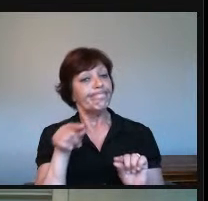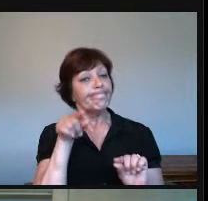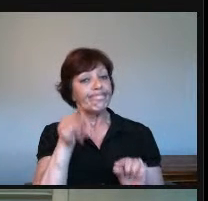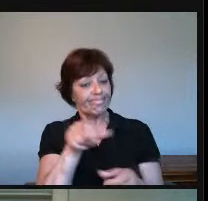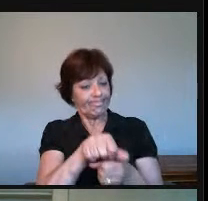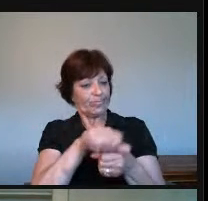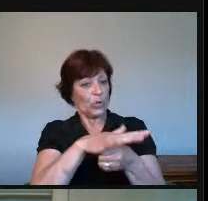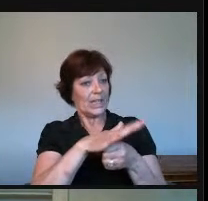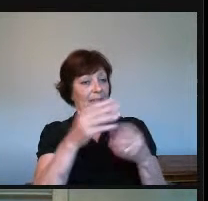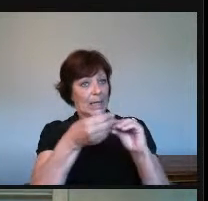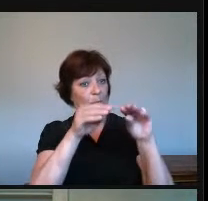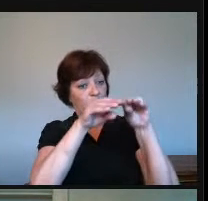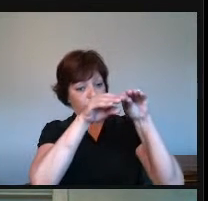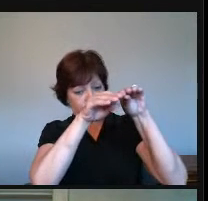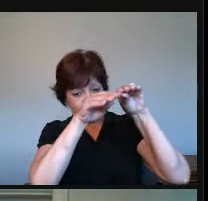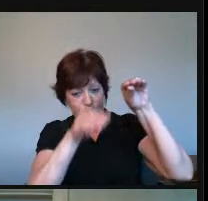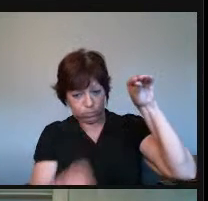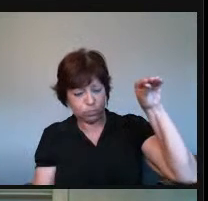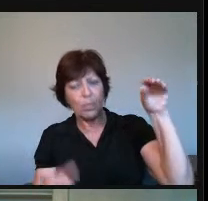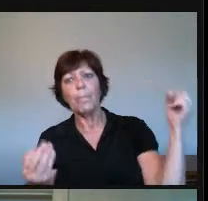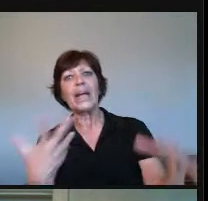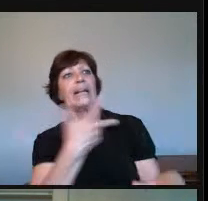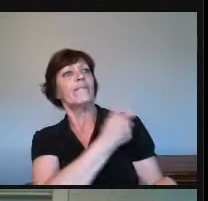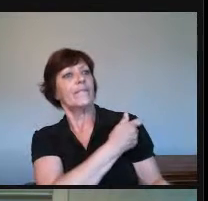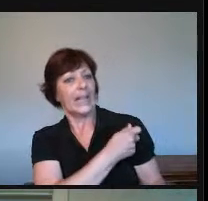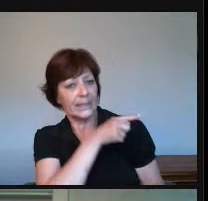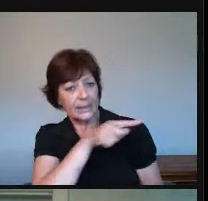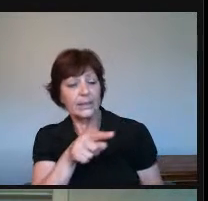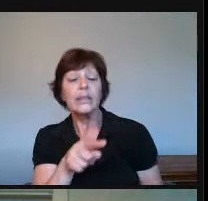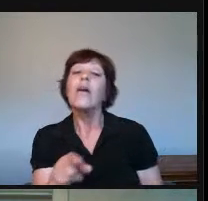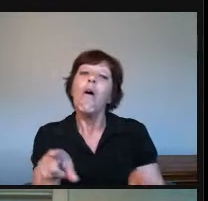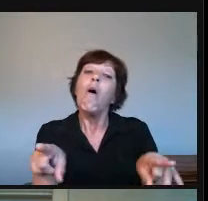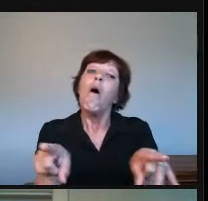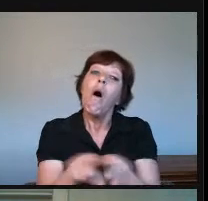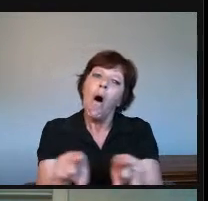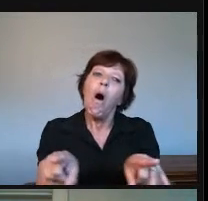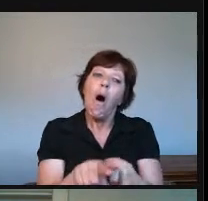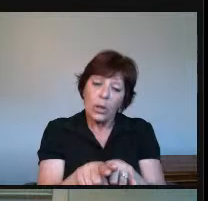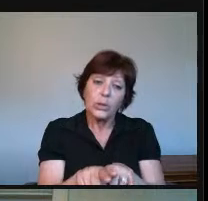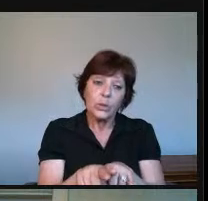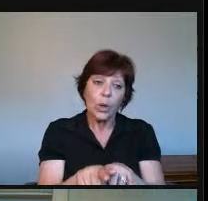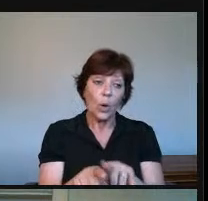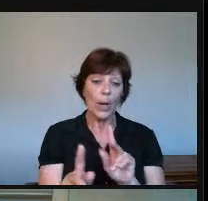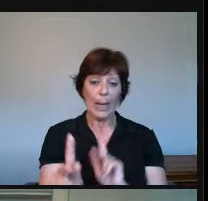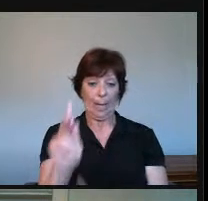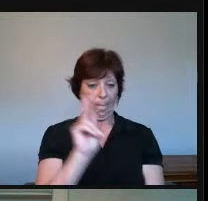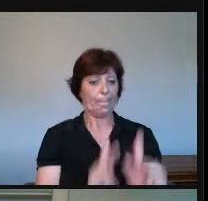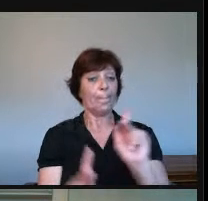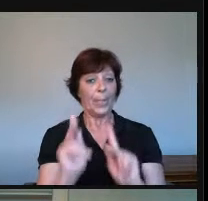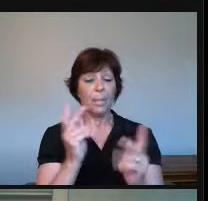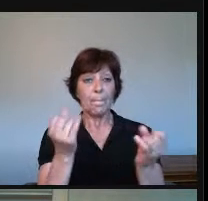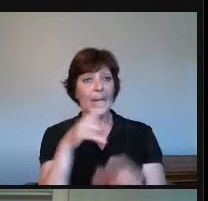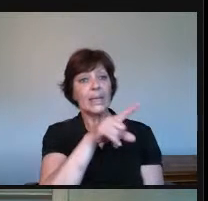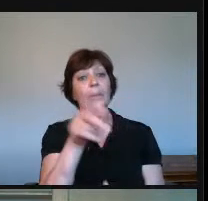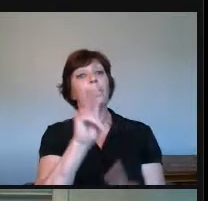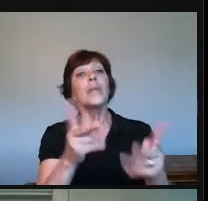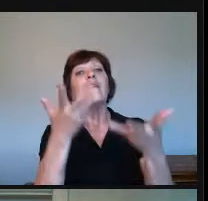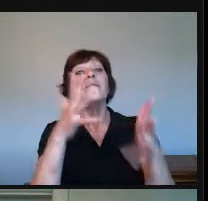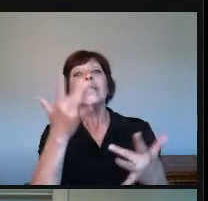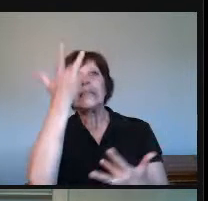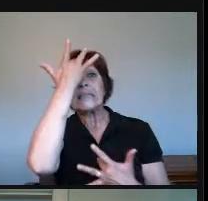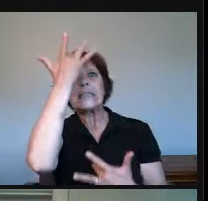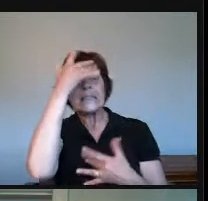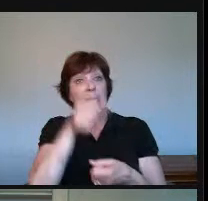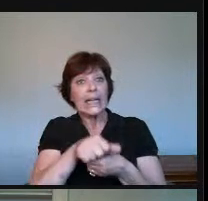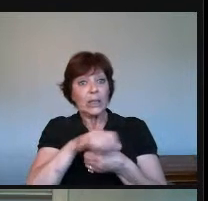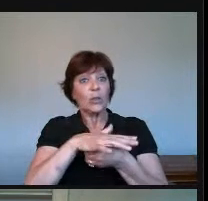virus is going down. Plus, there may also be an element of people who have had the virus. So we have